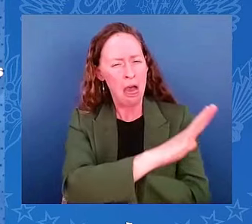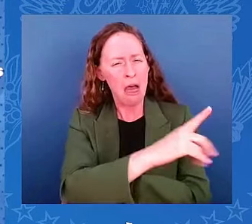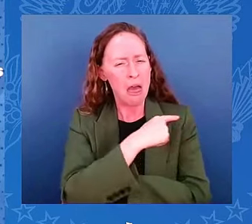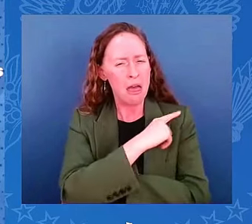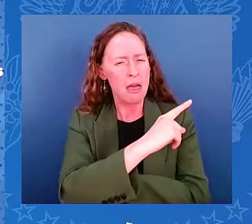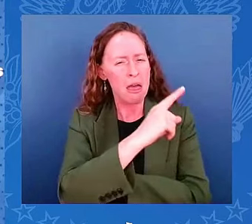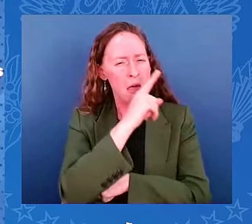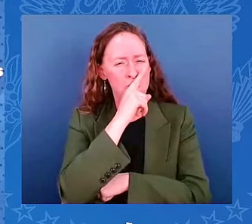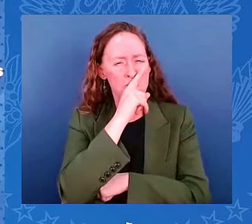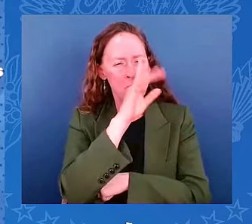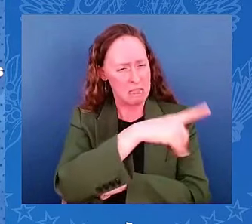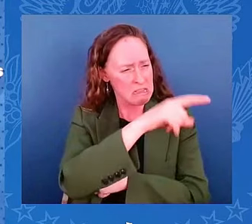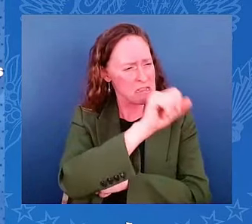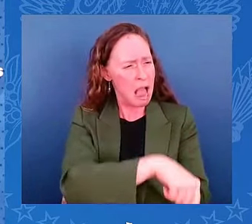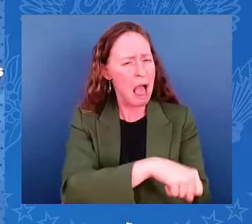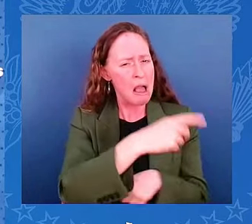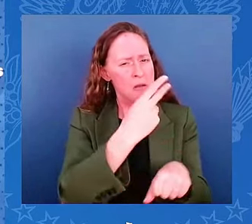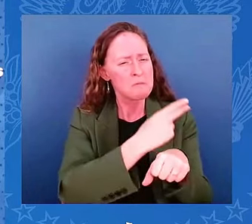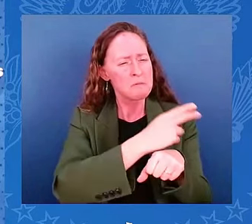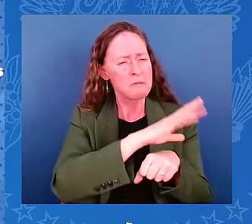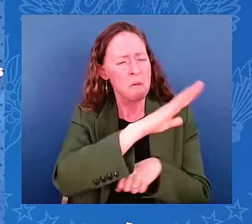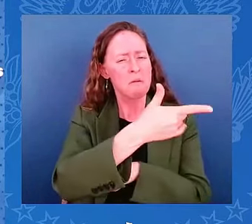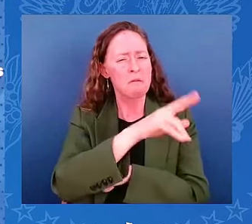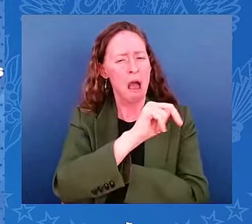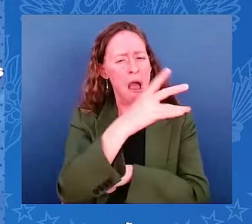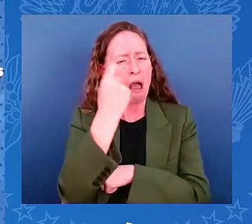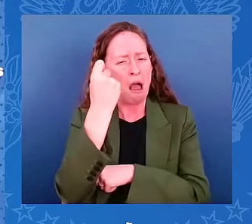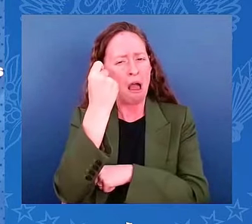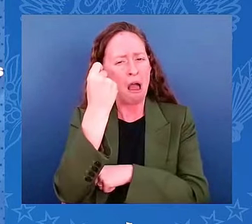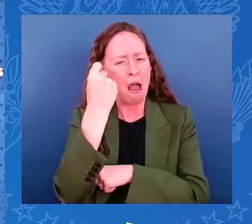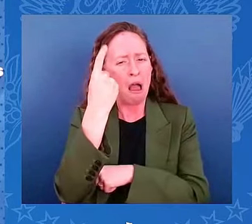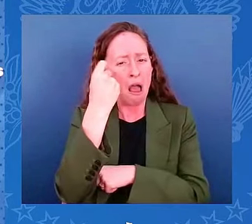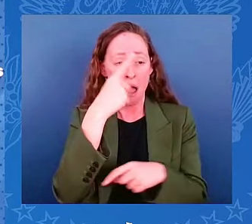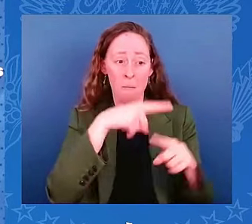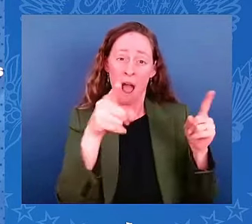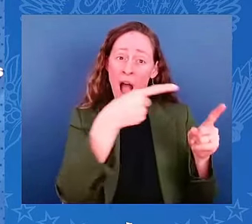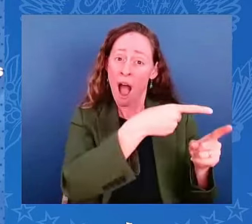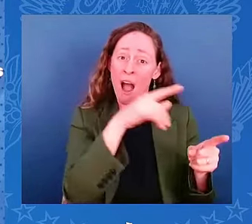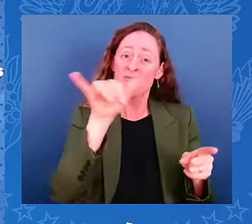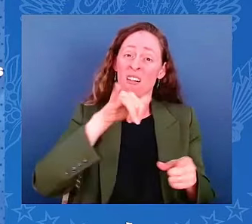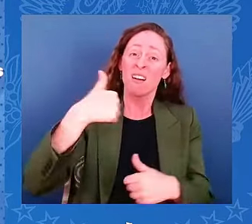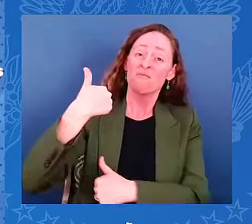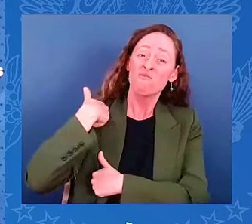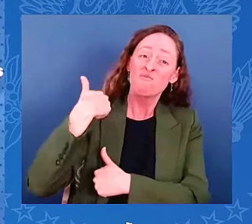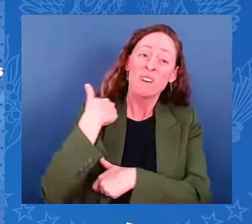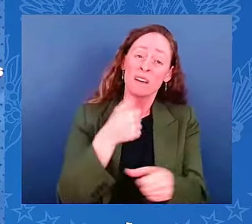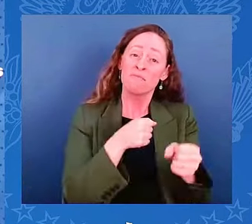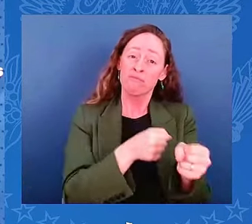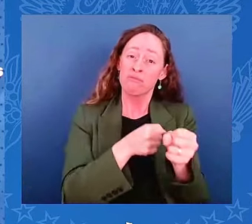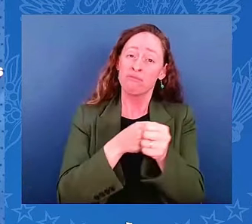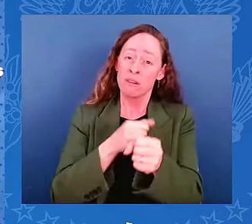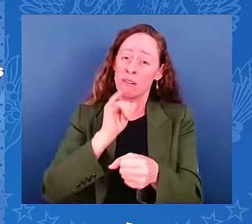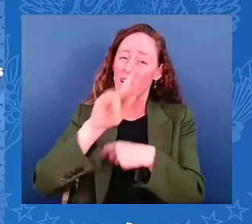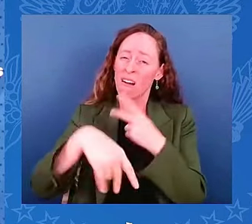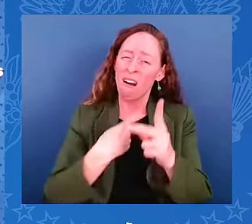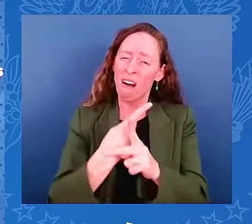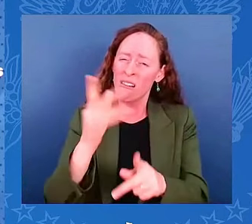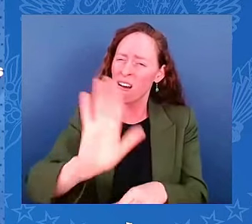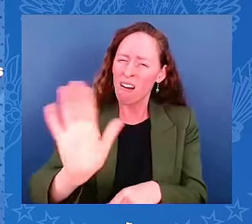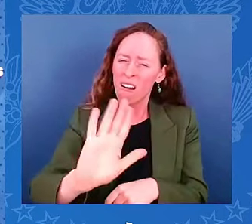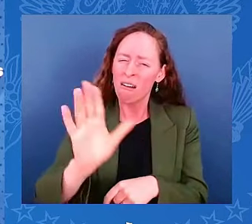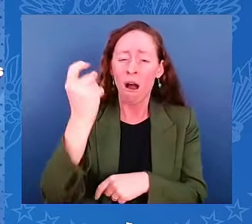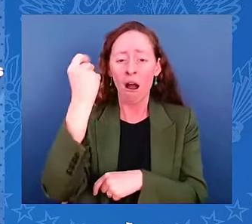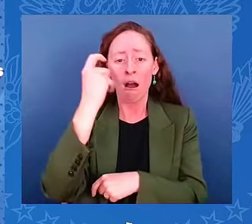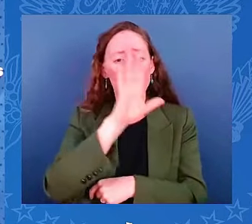take away your ability to use an assault weapon." And it, well, no, here, this is how the conversation went. He said, "What do you mean I need